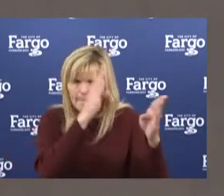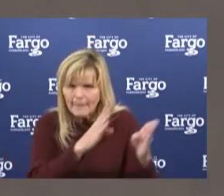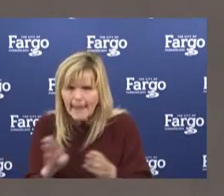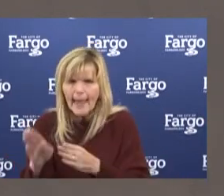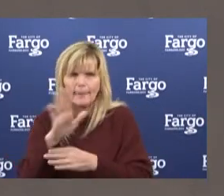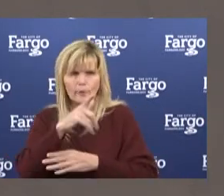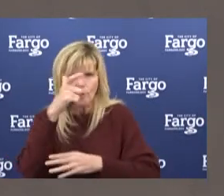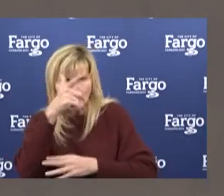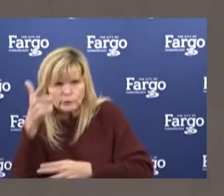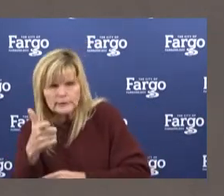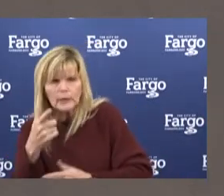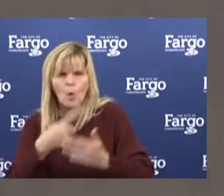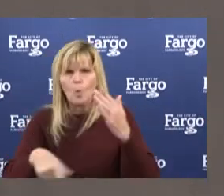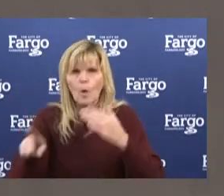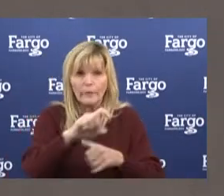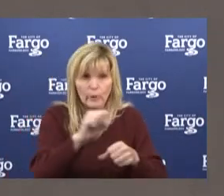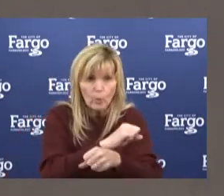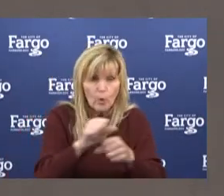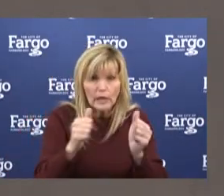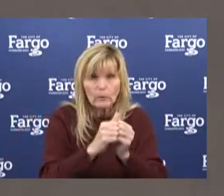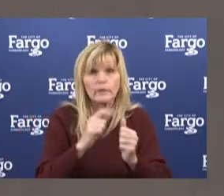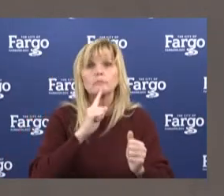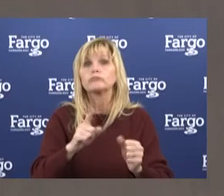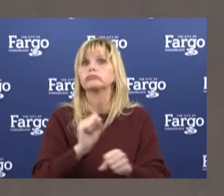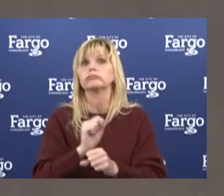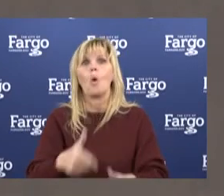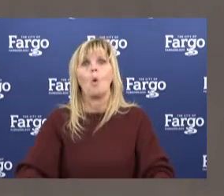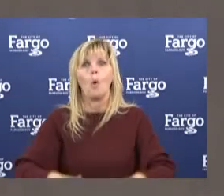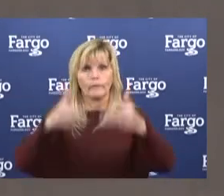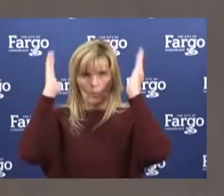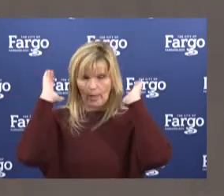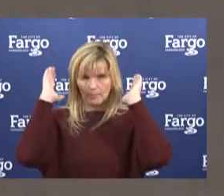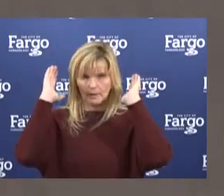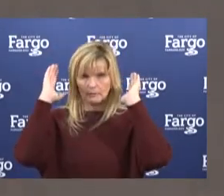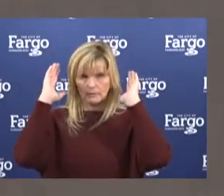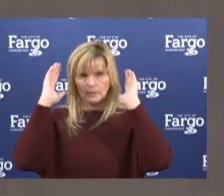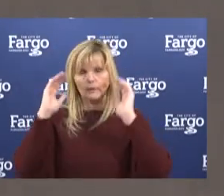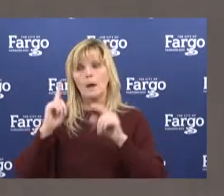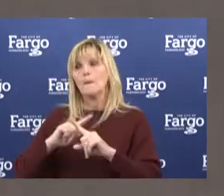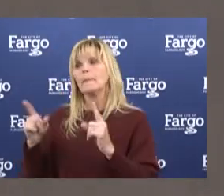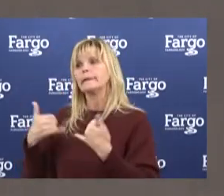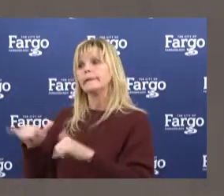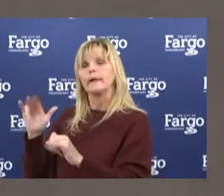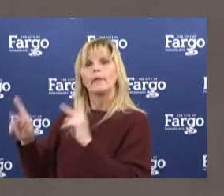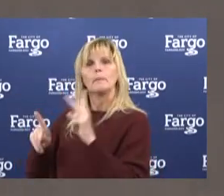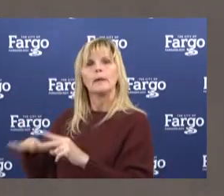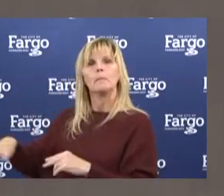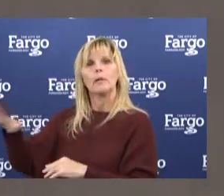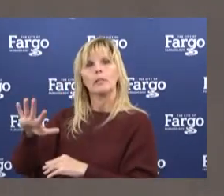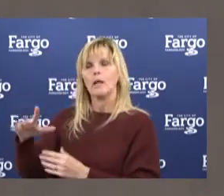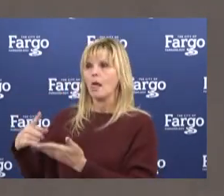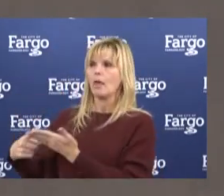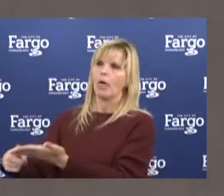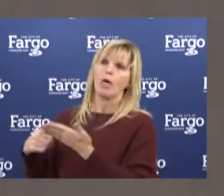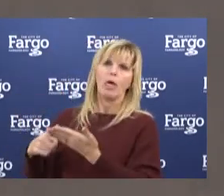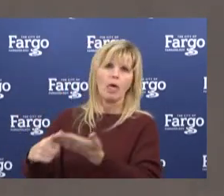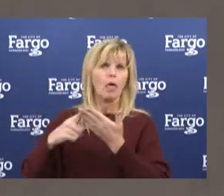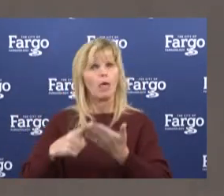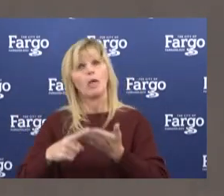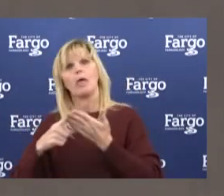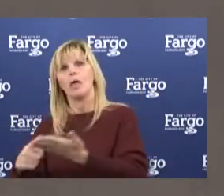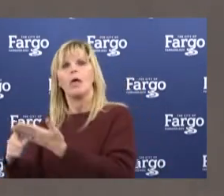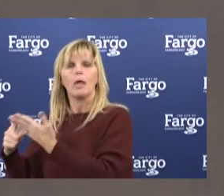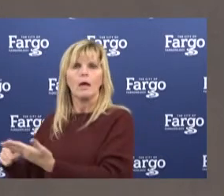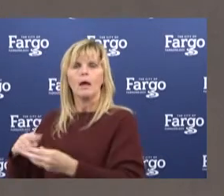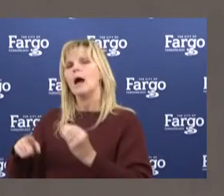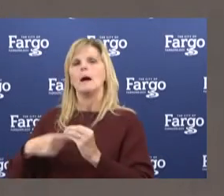with are overwhelming. Yet the public continues to have an active debate about